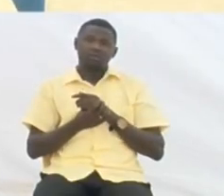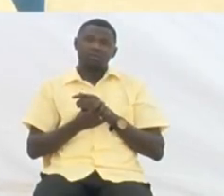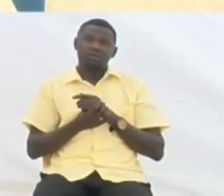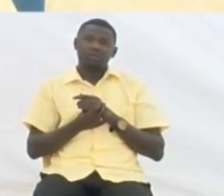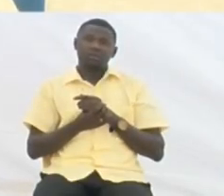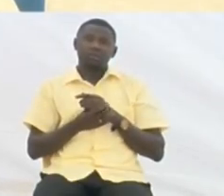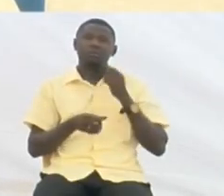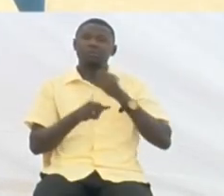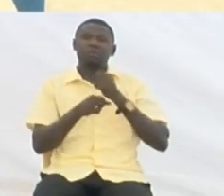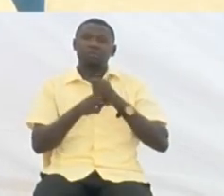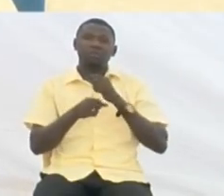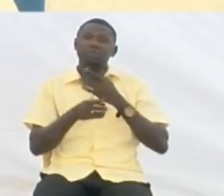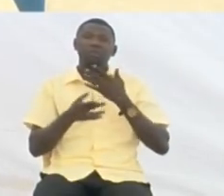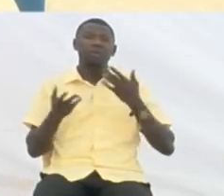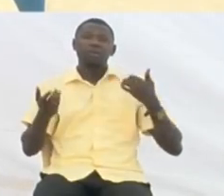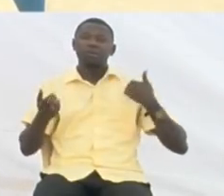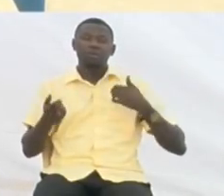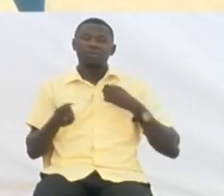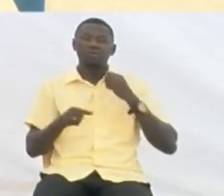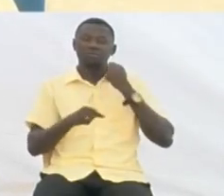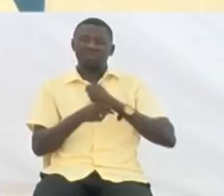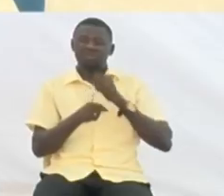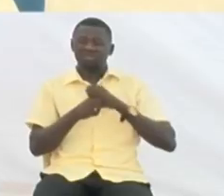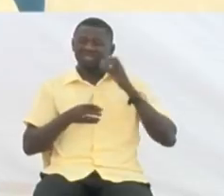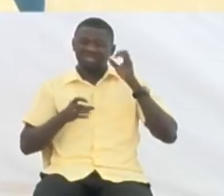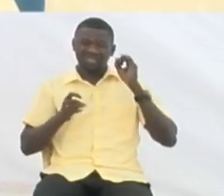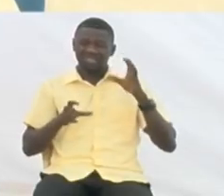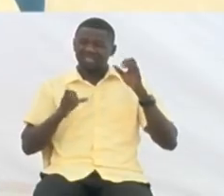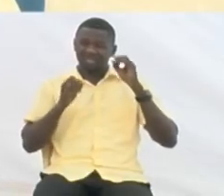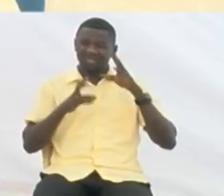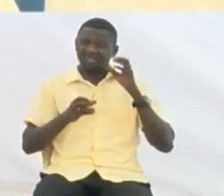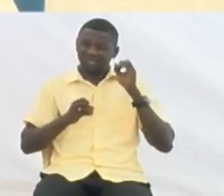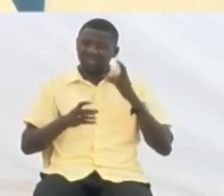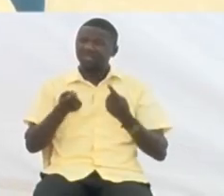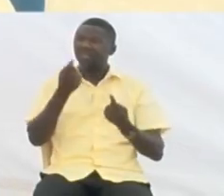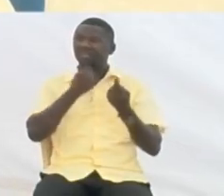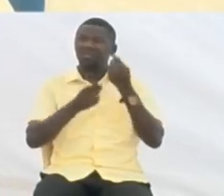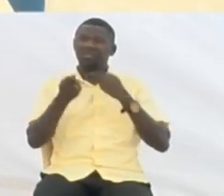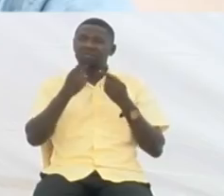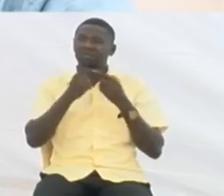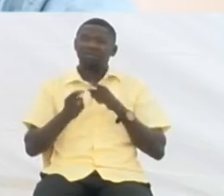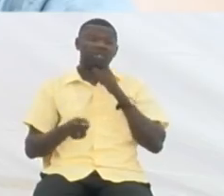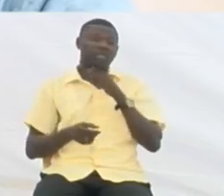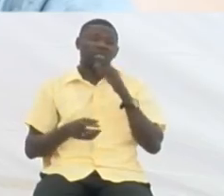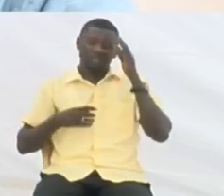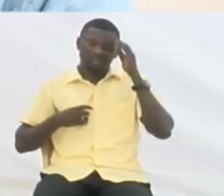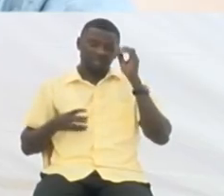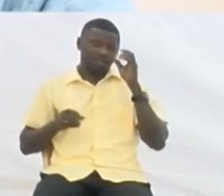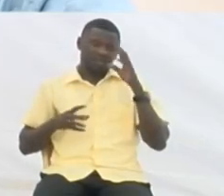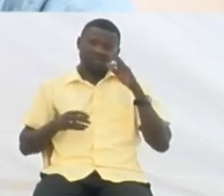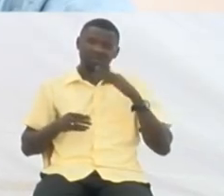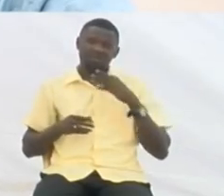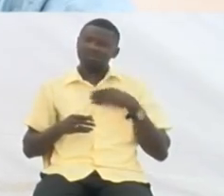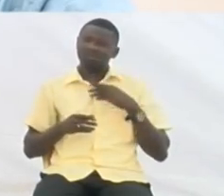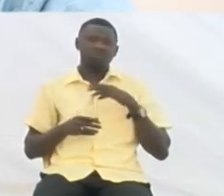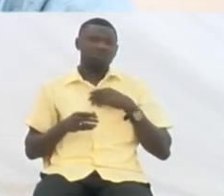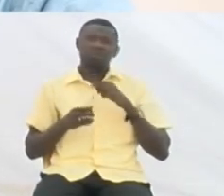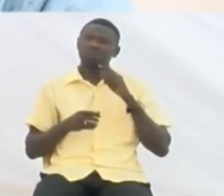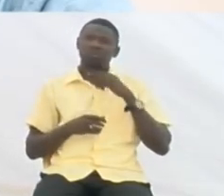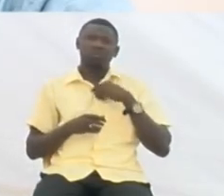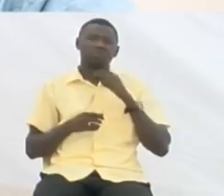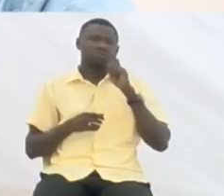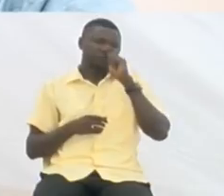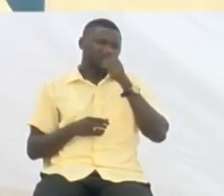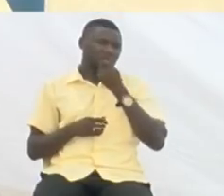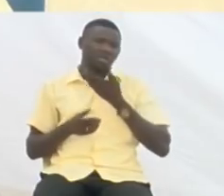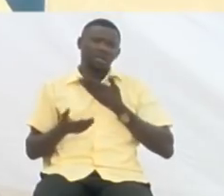more jamala. Many people became sick again. O Jankaro aman do too. Well, some didn't survive that